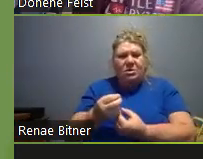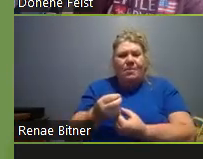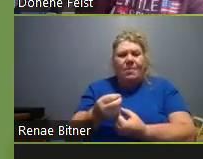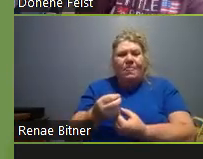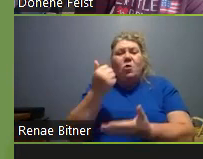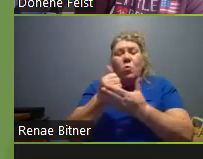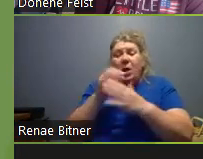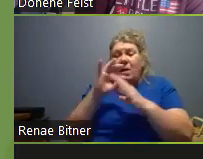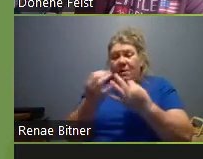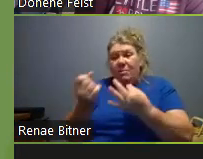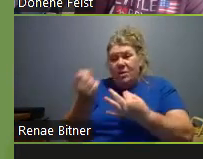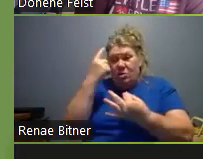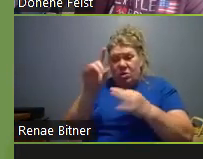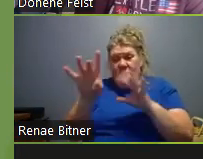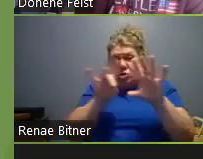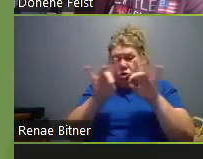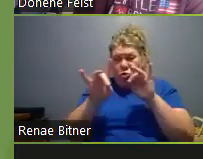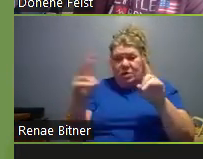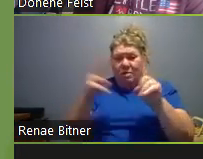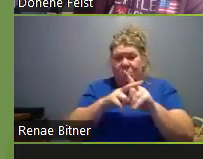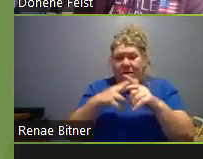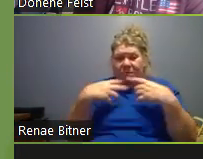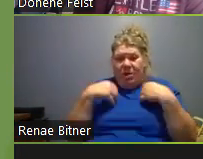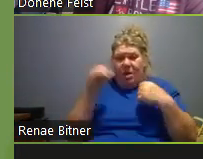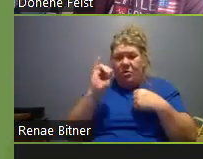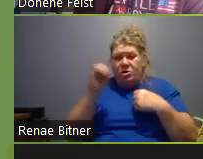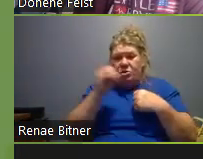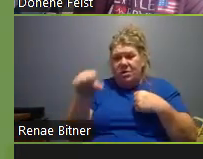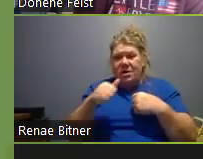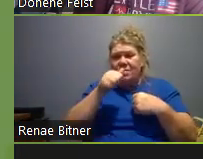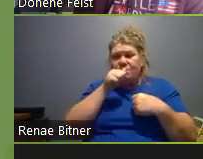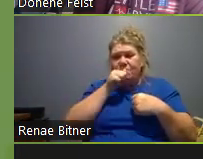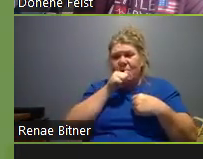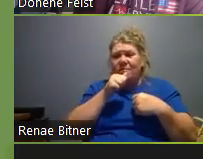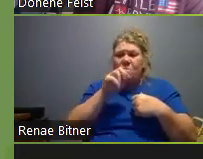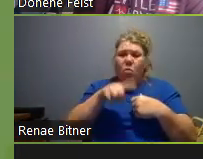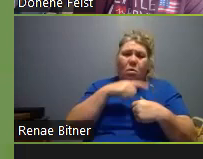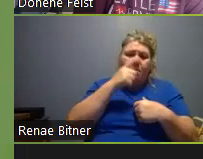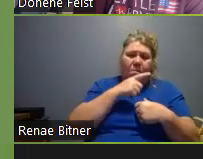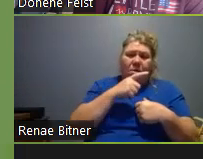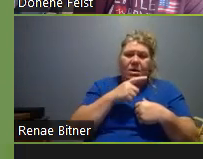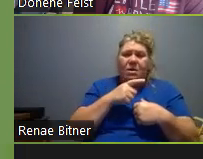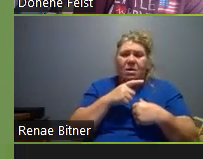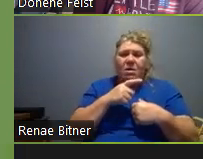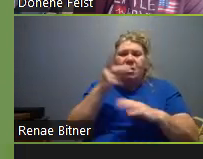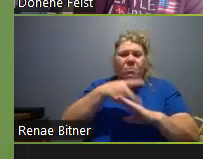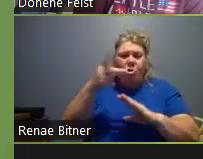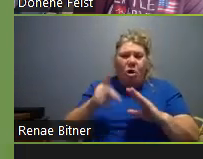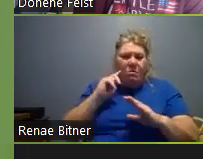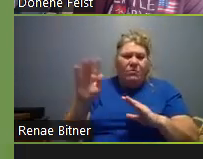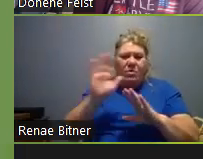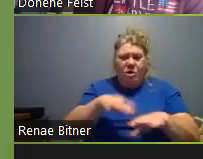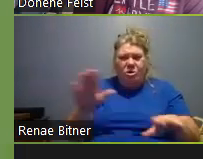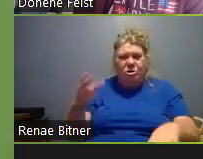help families understand, choose, and apply for the health insurance, whether it be private or public, programs for their child, and any